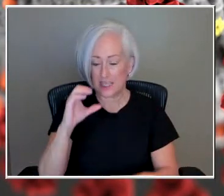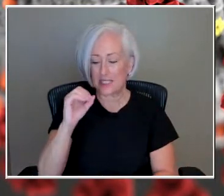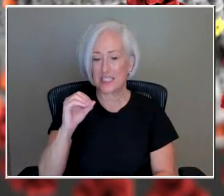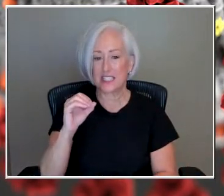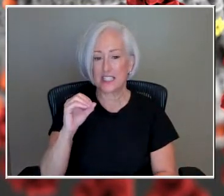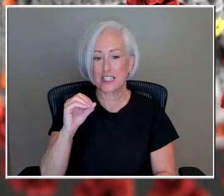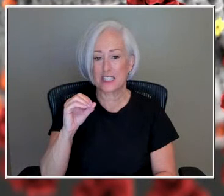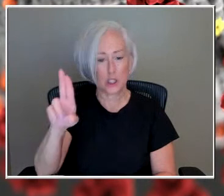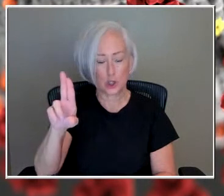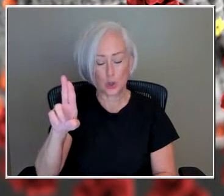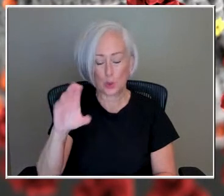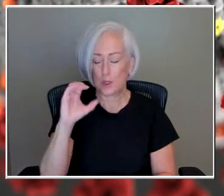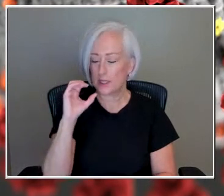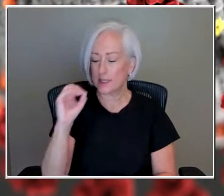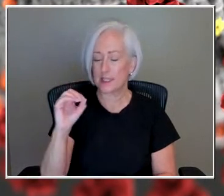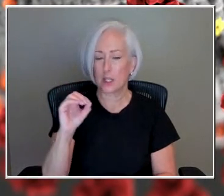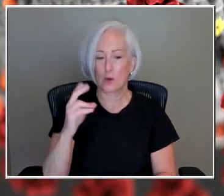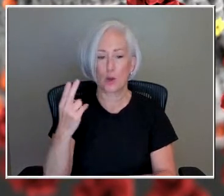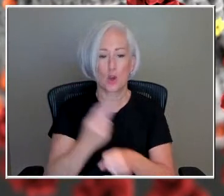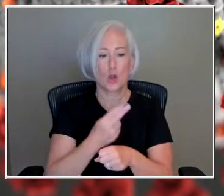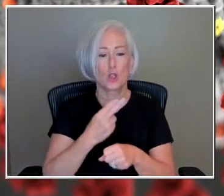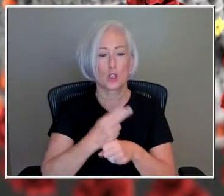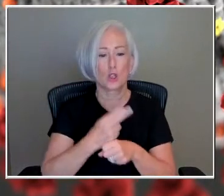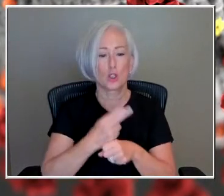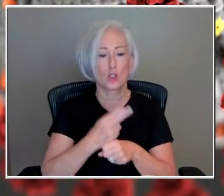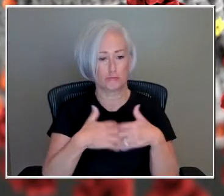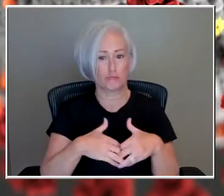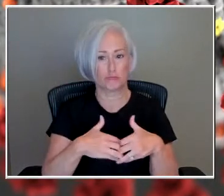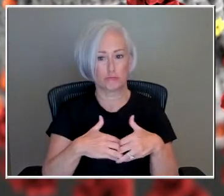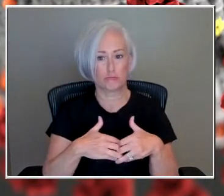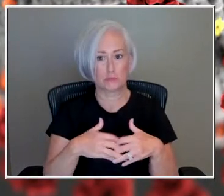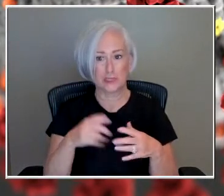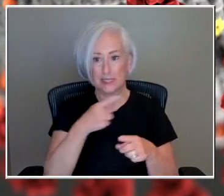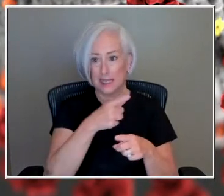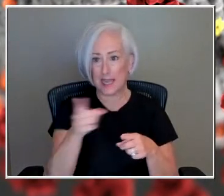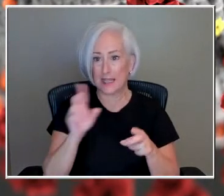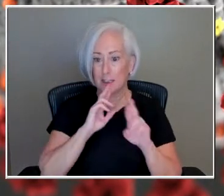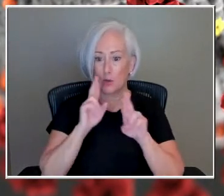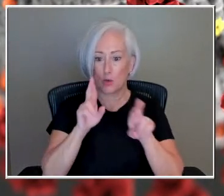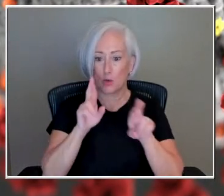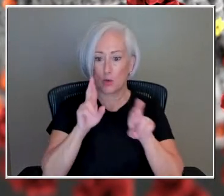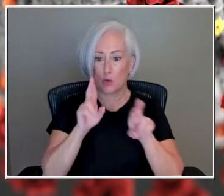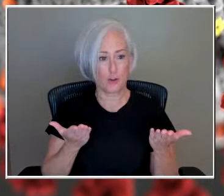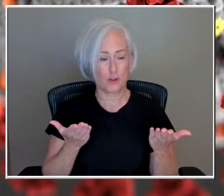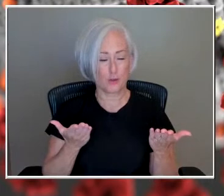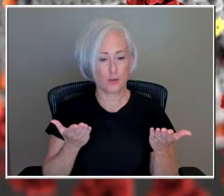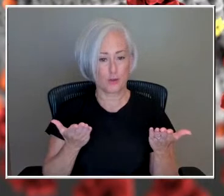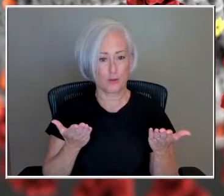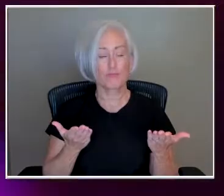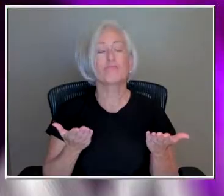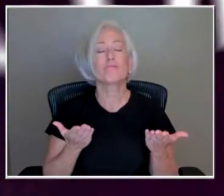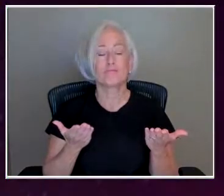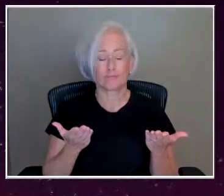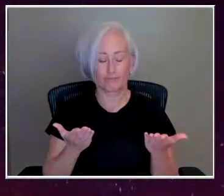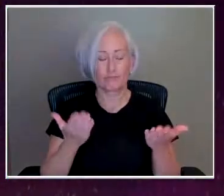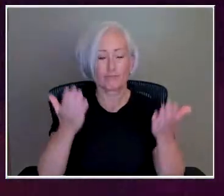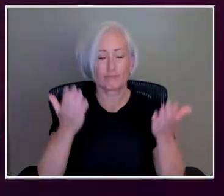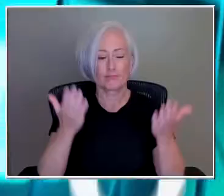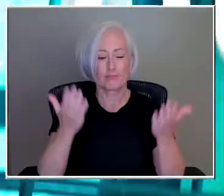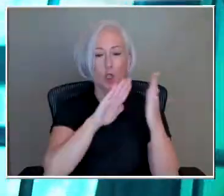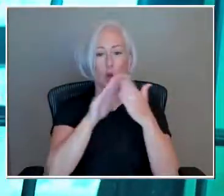and 0 on the ventilators. Do we have any reporters with us today? Let's get to our community